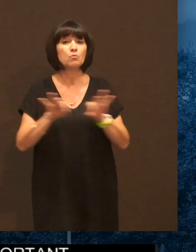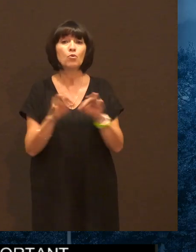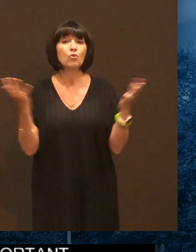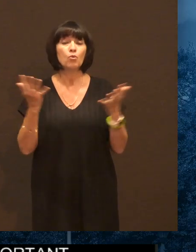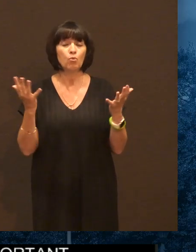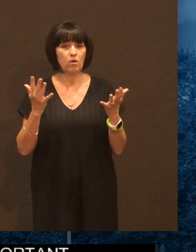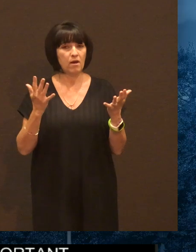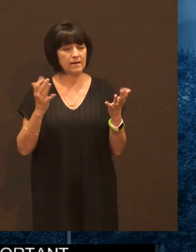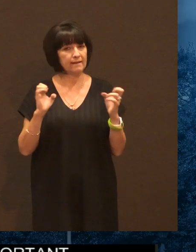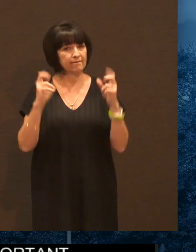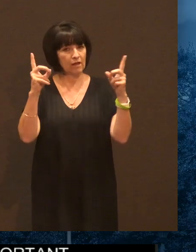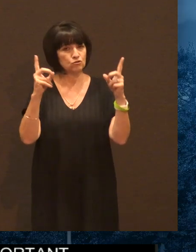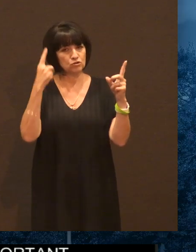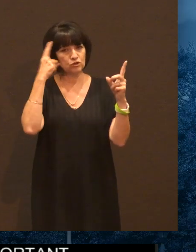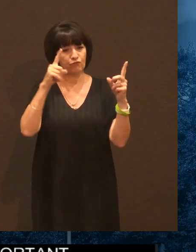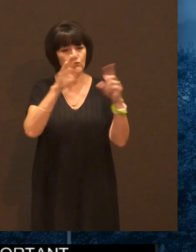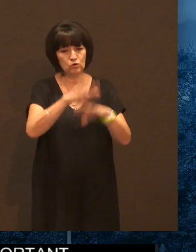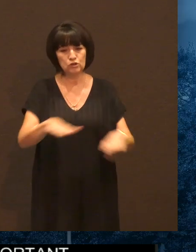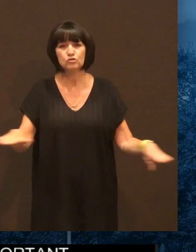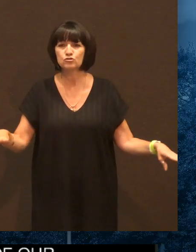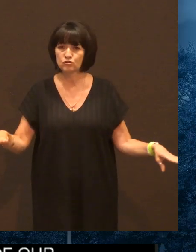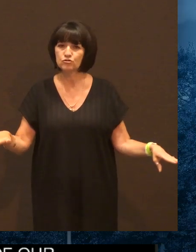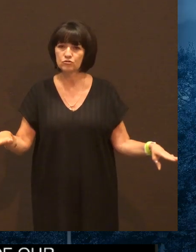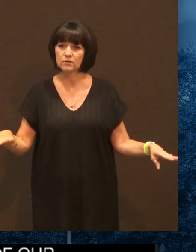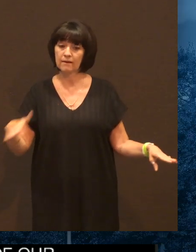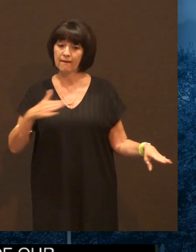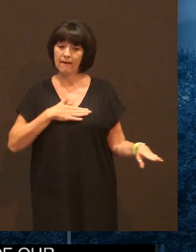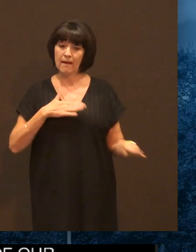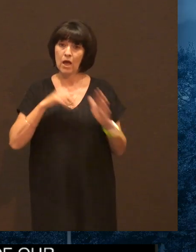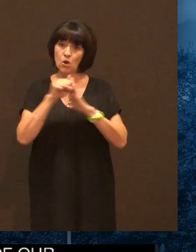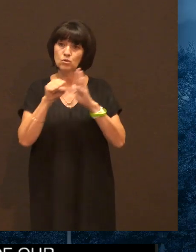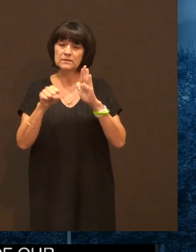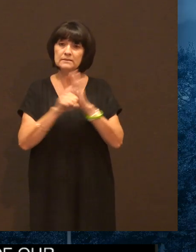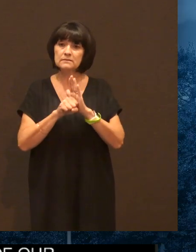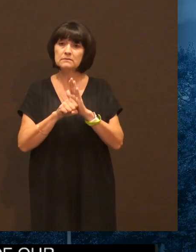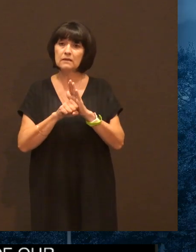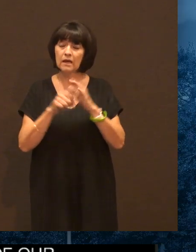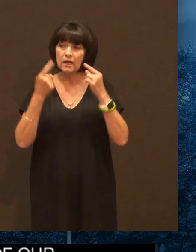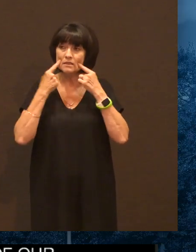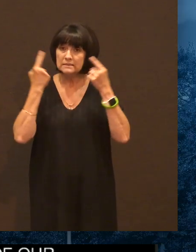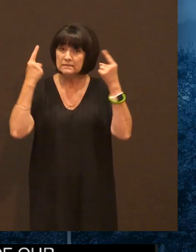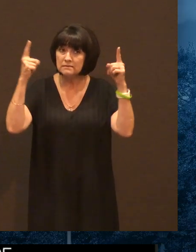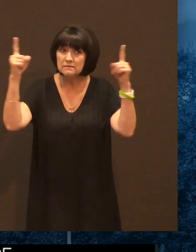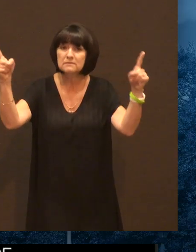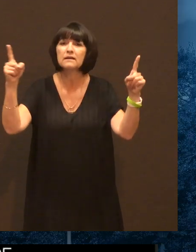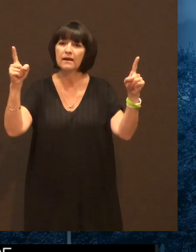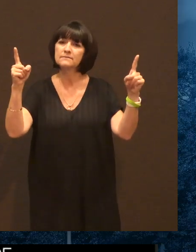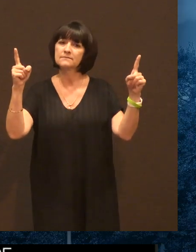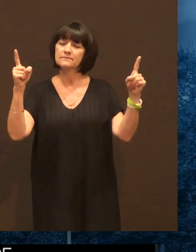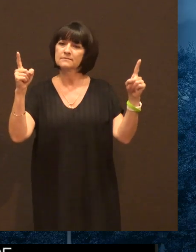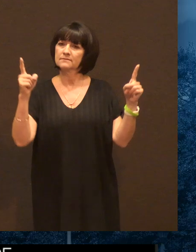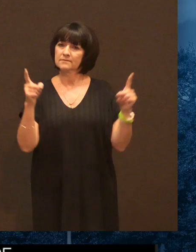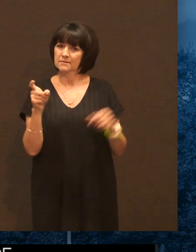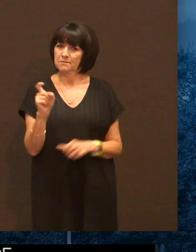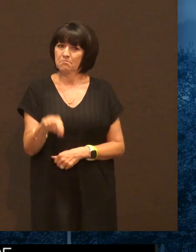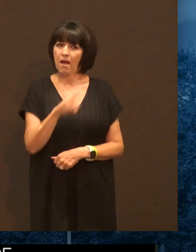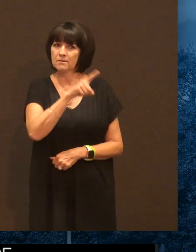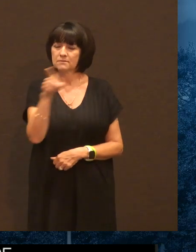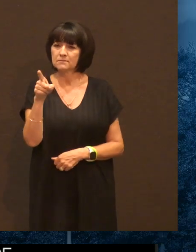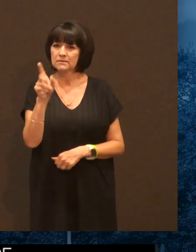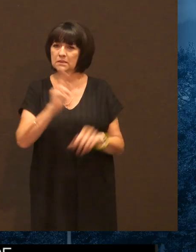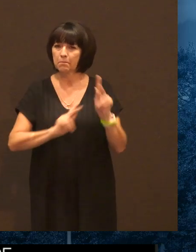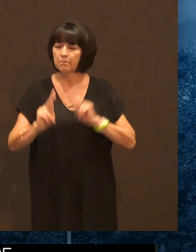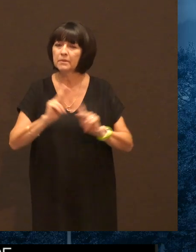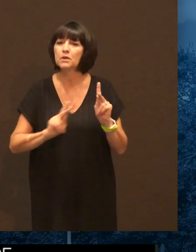children, and the success of our state, the success of individuals and families will depend on that. We can't afford to lose a